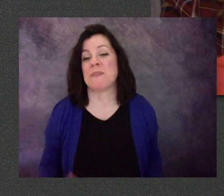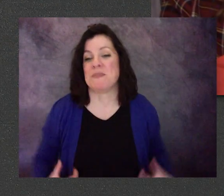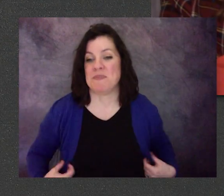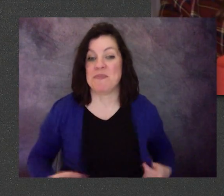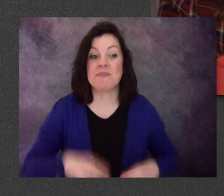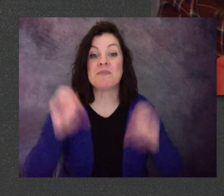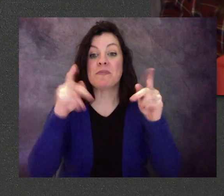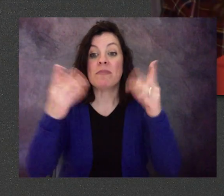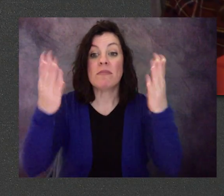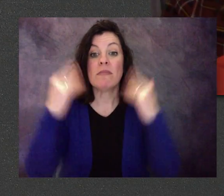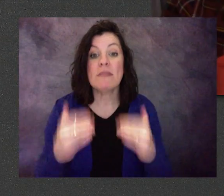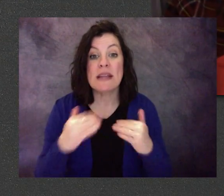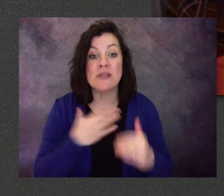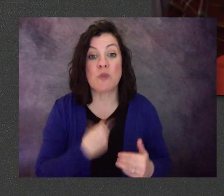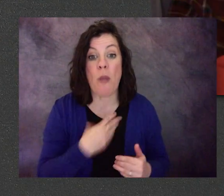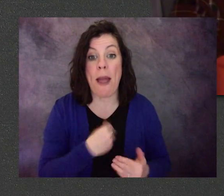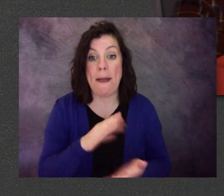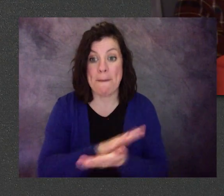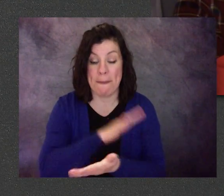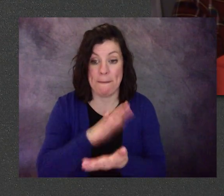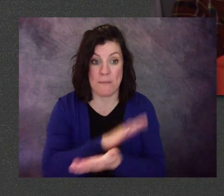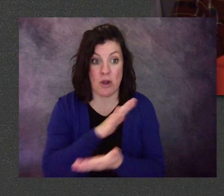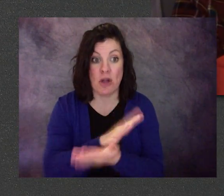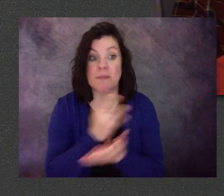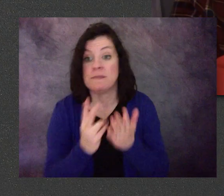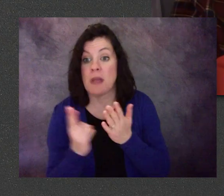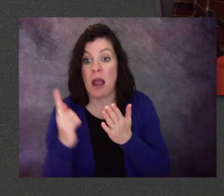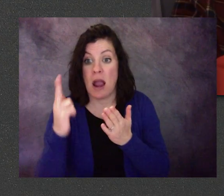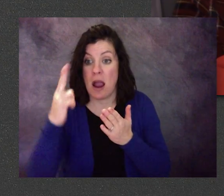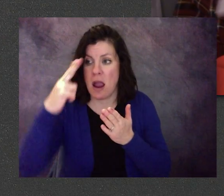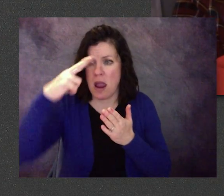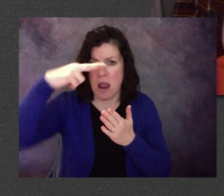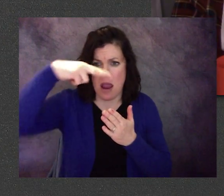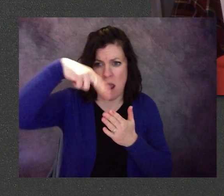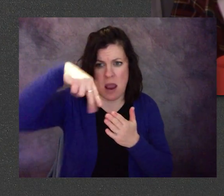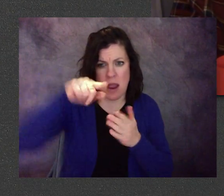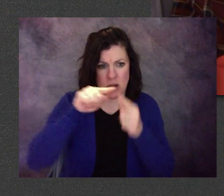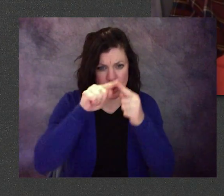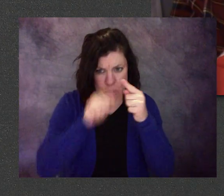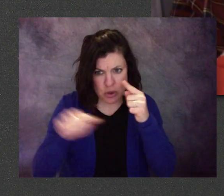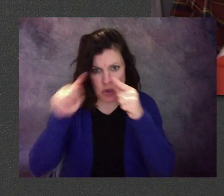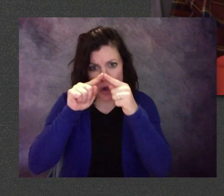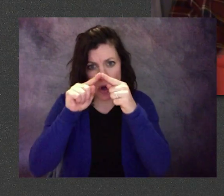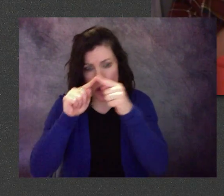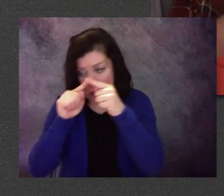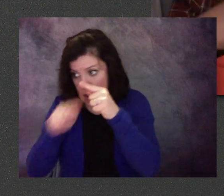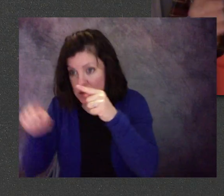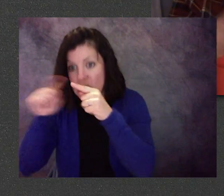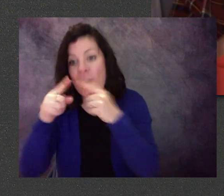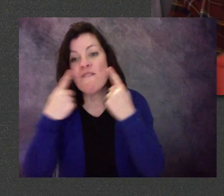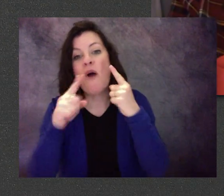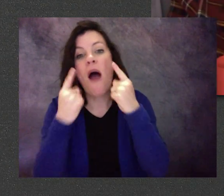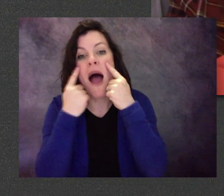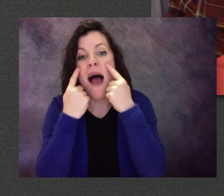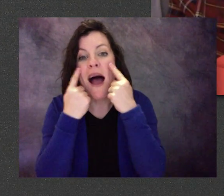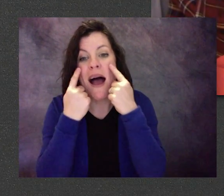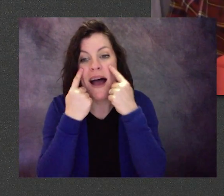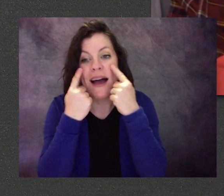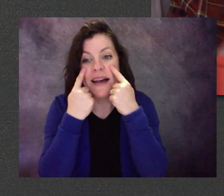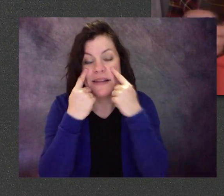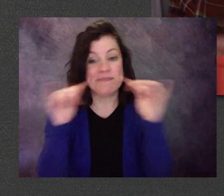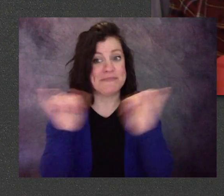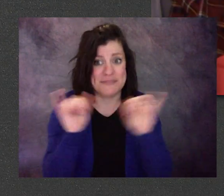your white paper and cut out 2 circles for the eyes of Clifford because everybody,